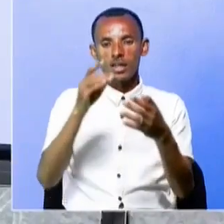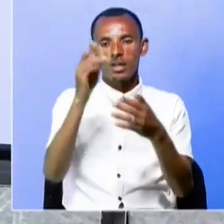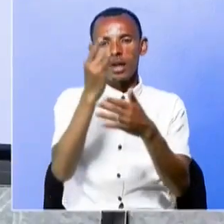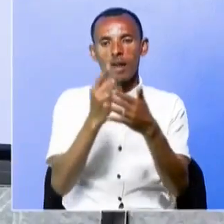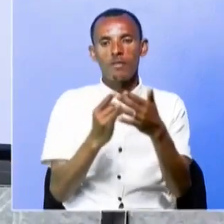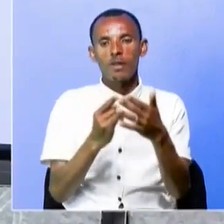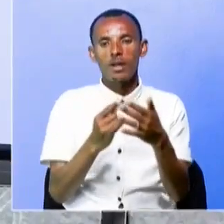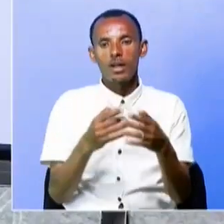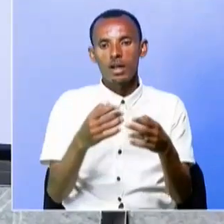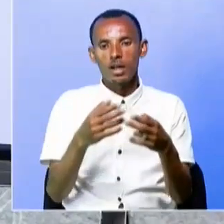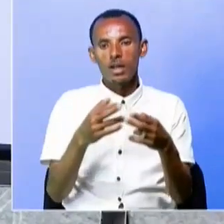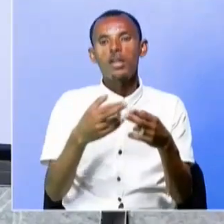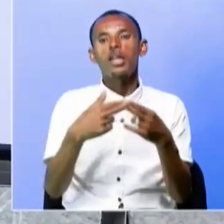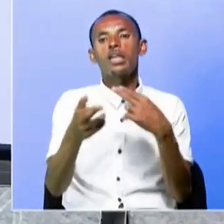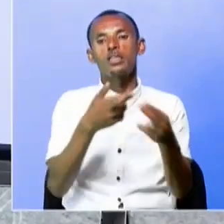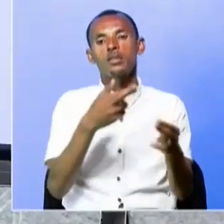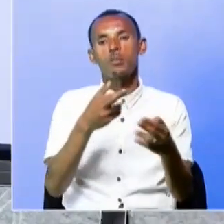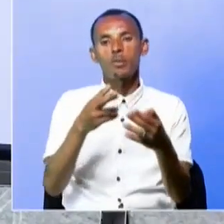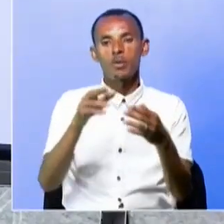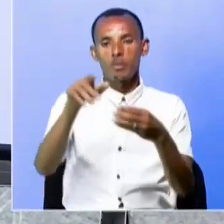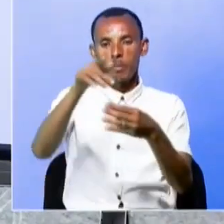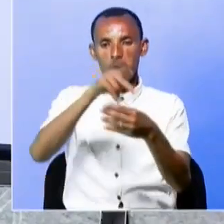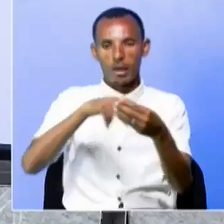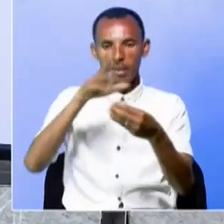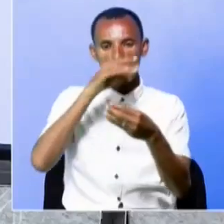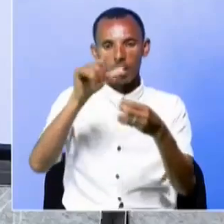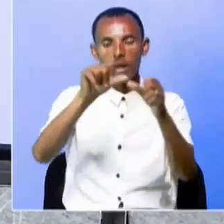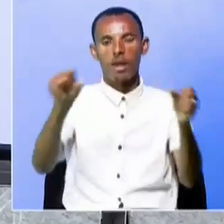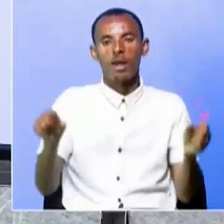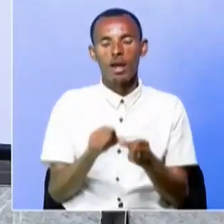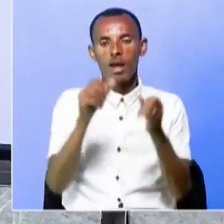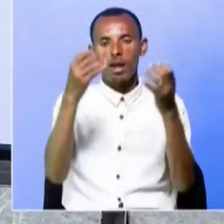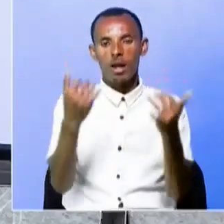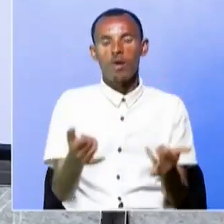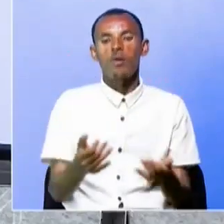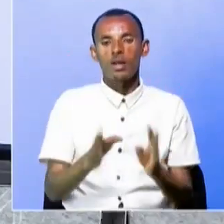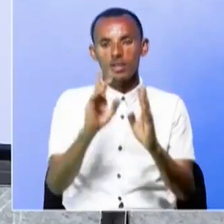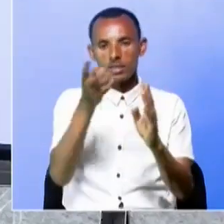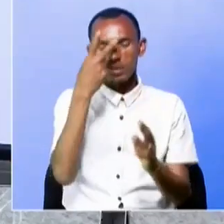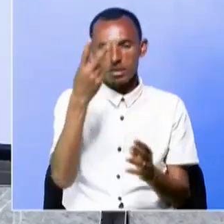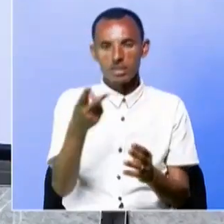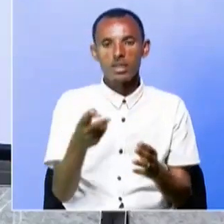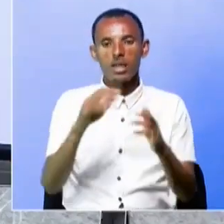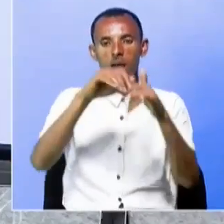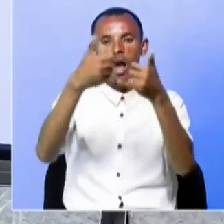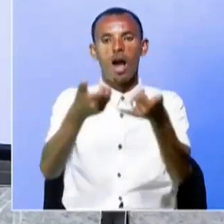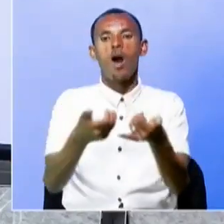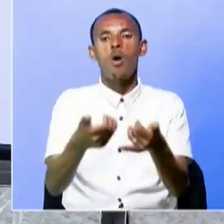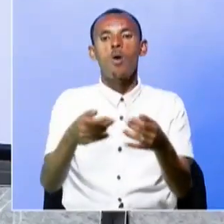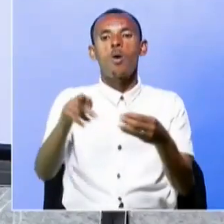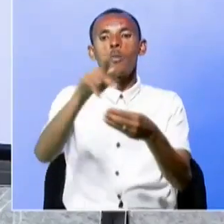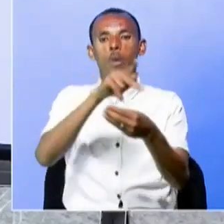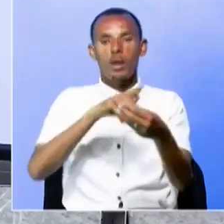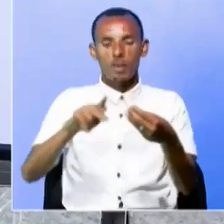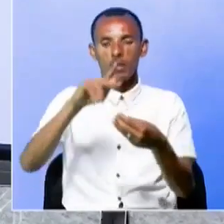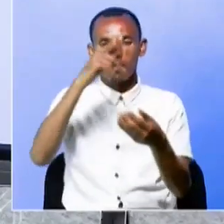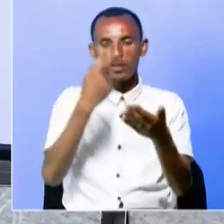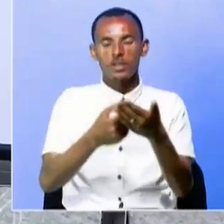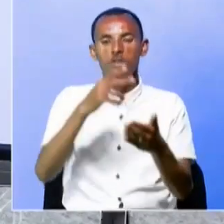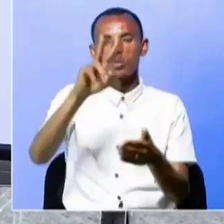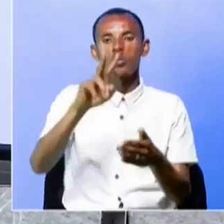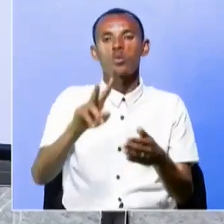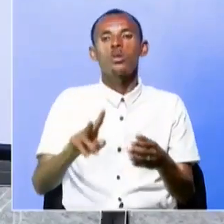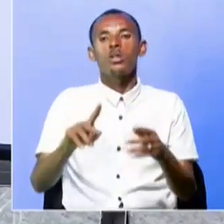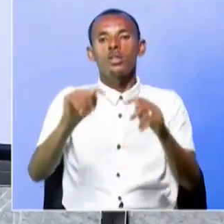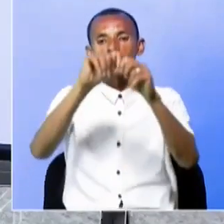between perimeters and areas. Now, let's see how the perimeter of these two